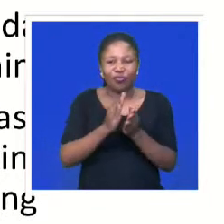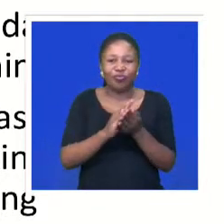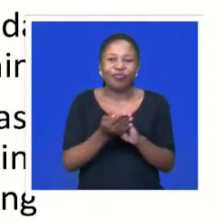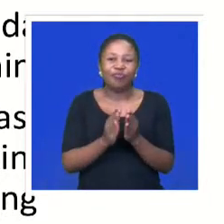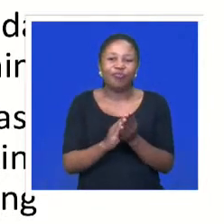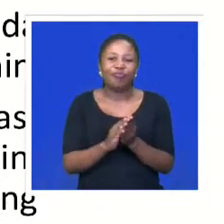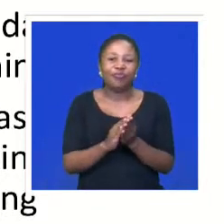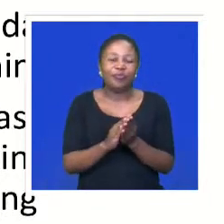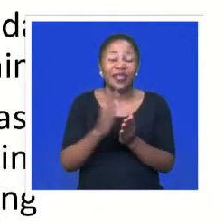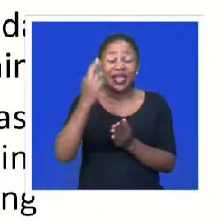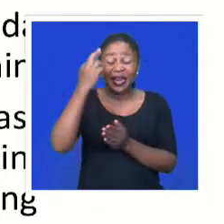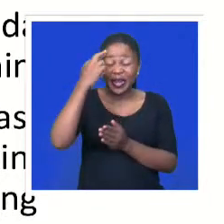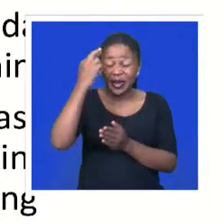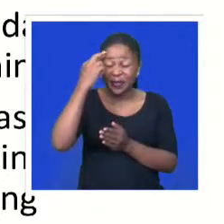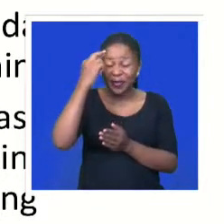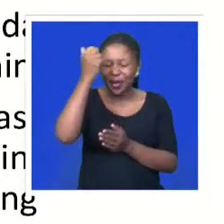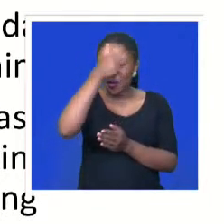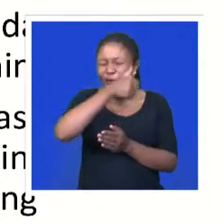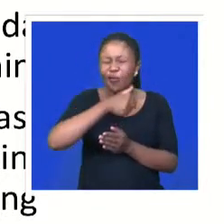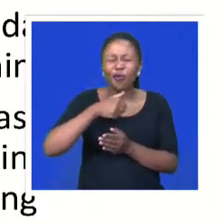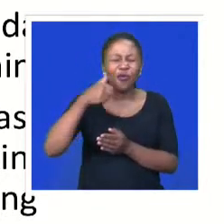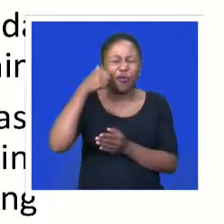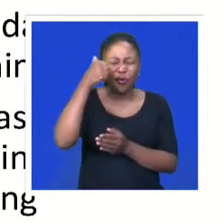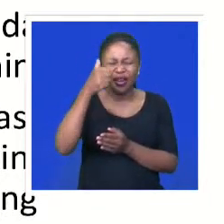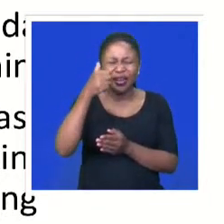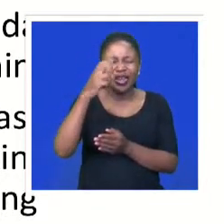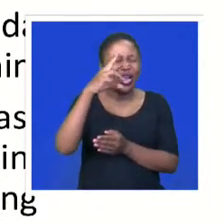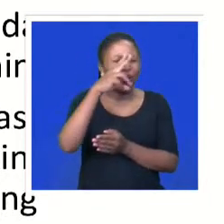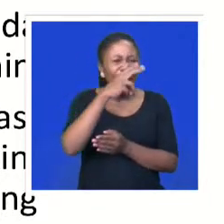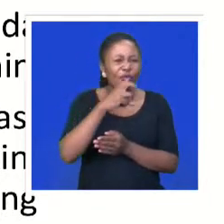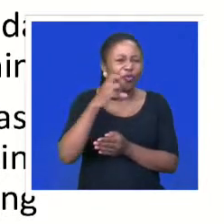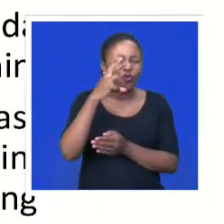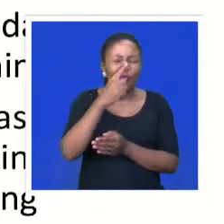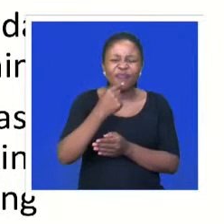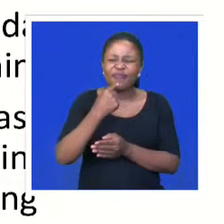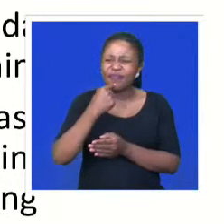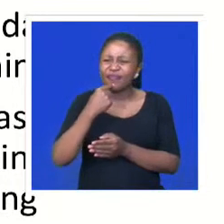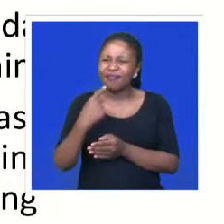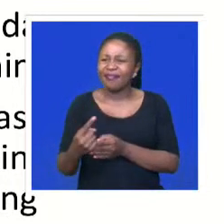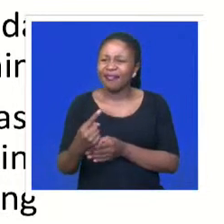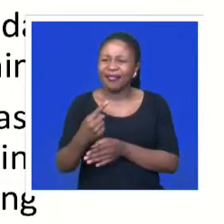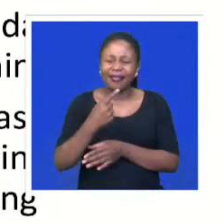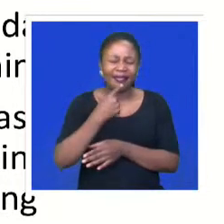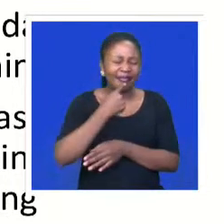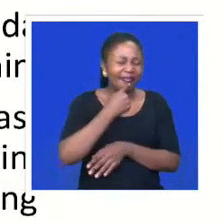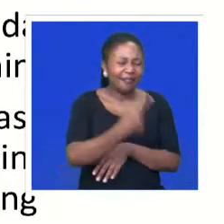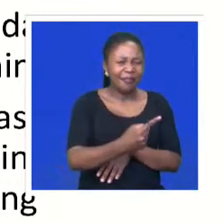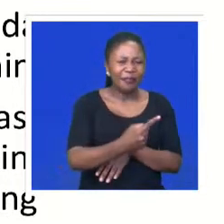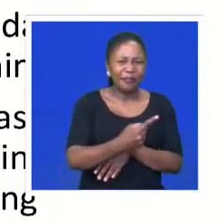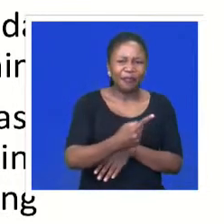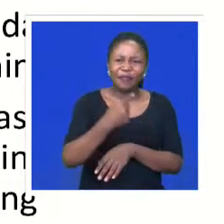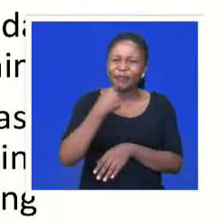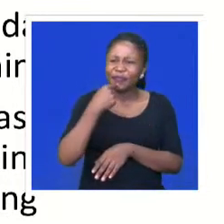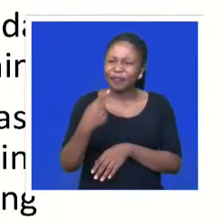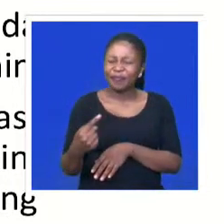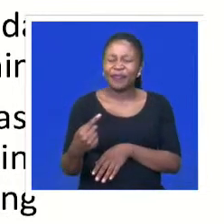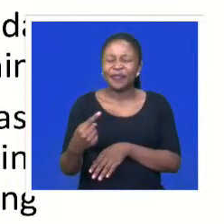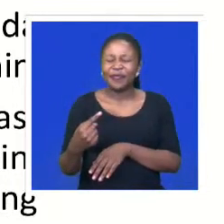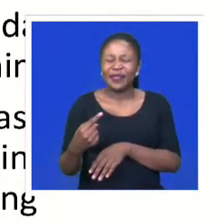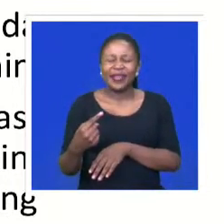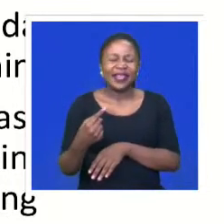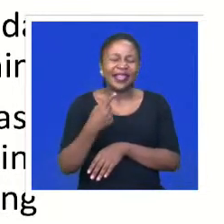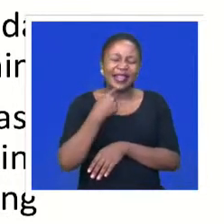speaking. He said, let there be light. And there was